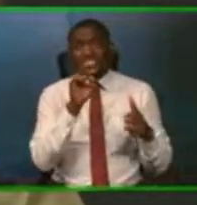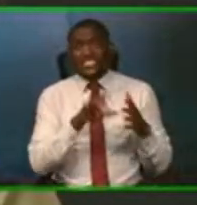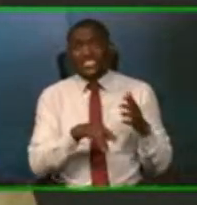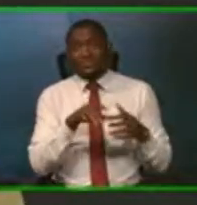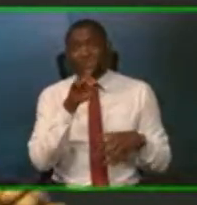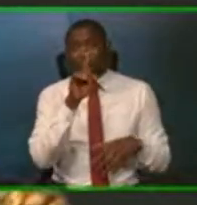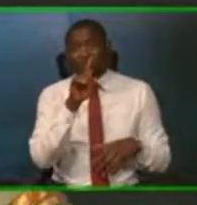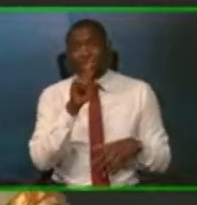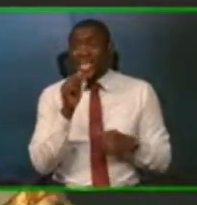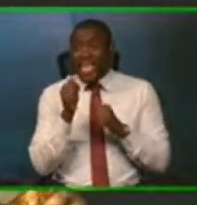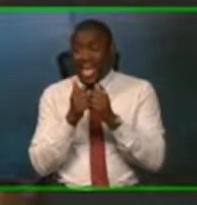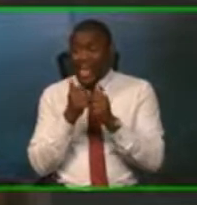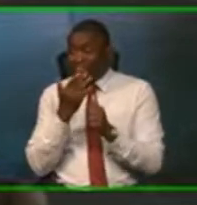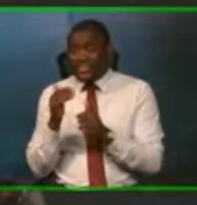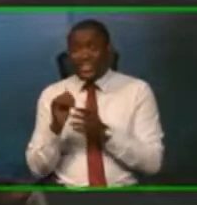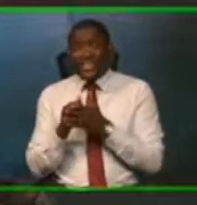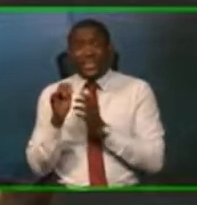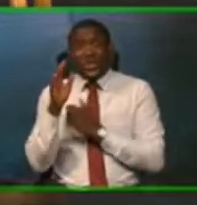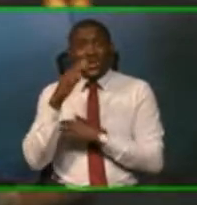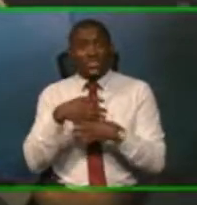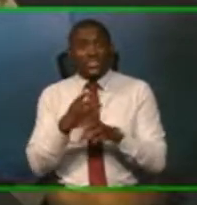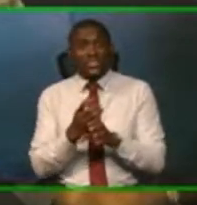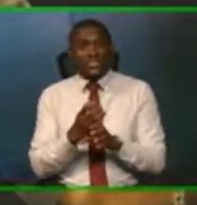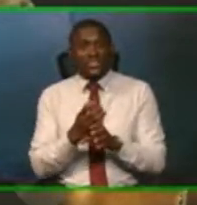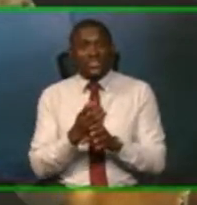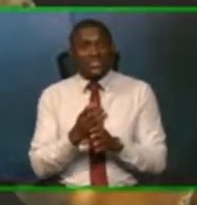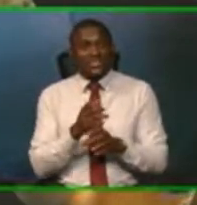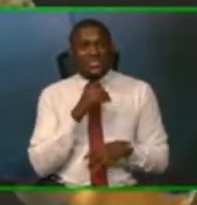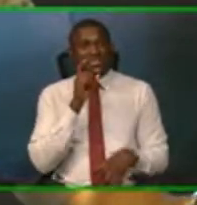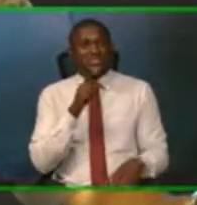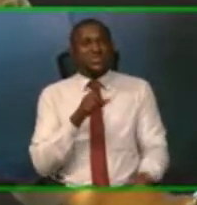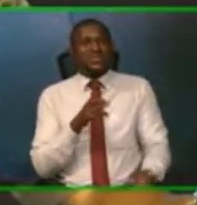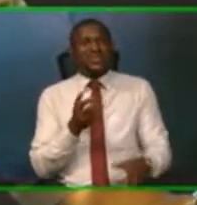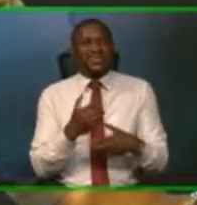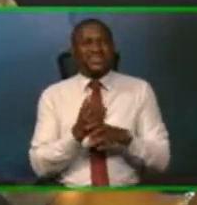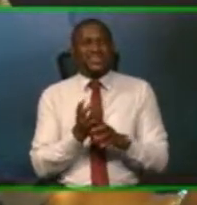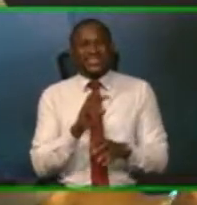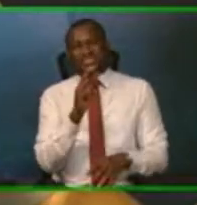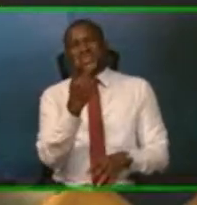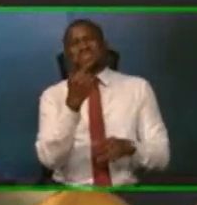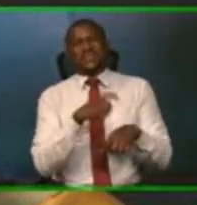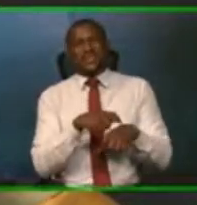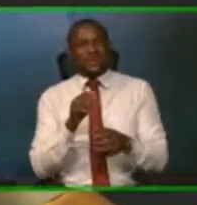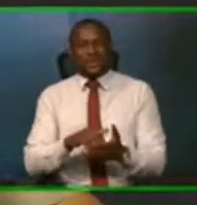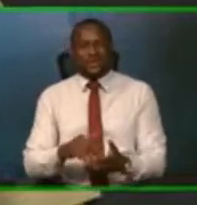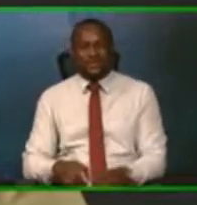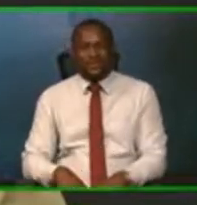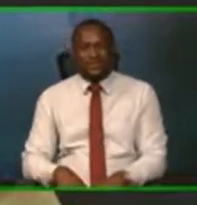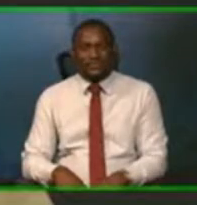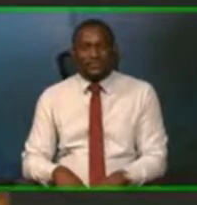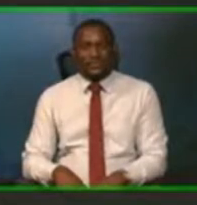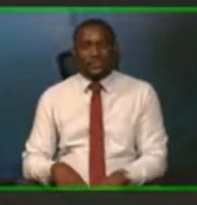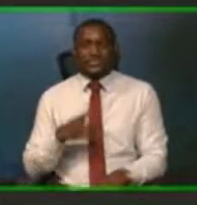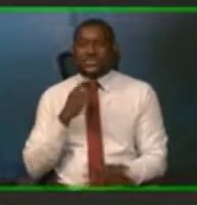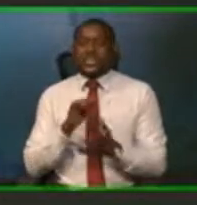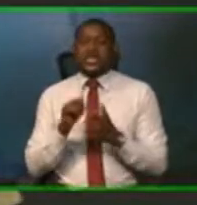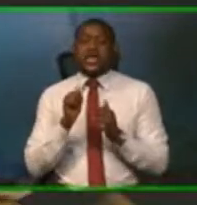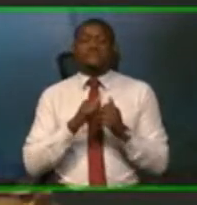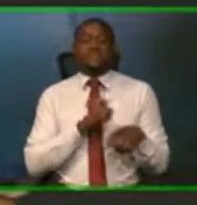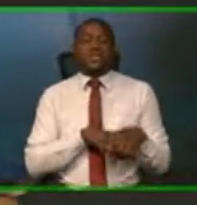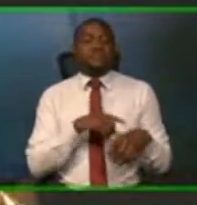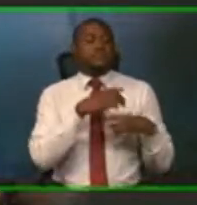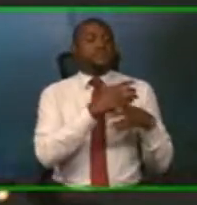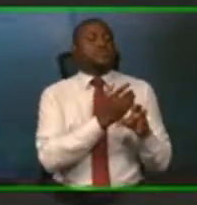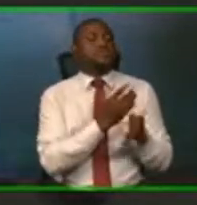God created, he didn't have to create it the second time again. Are we together now? That every time he would